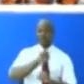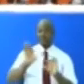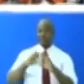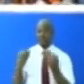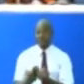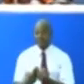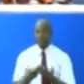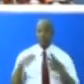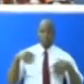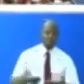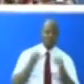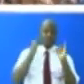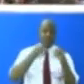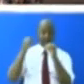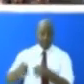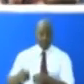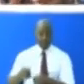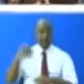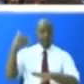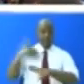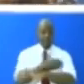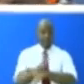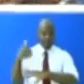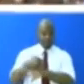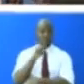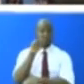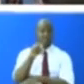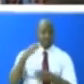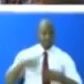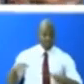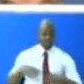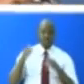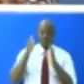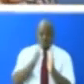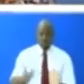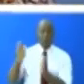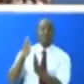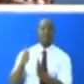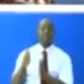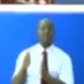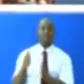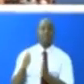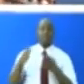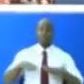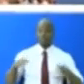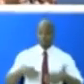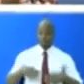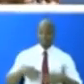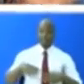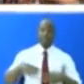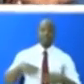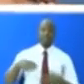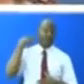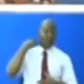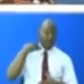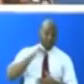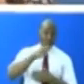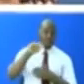or individuals. It's cartels, and cartels are organized people, gangs